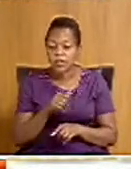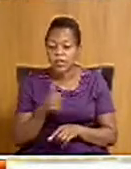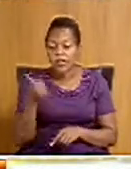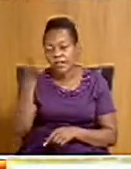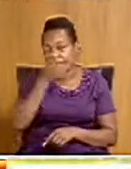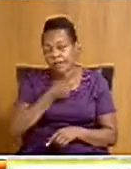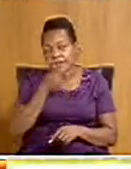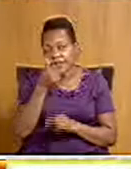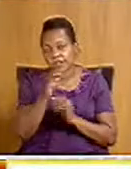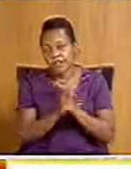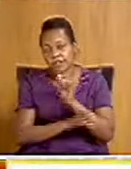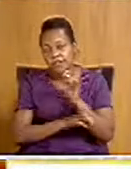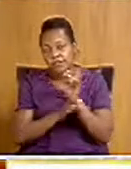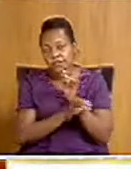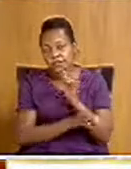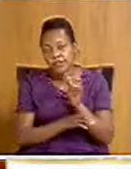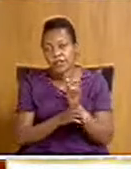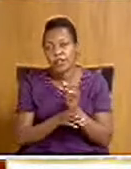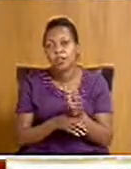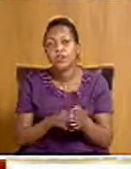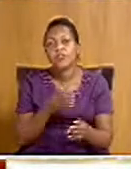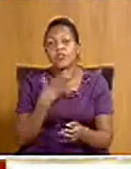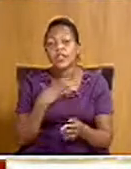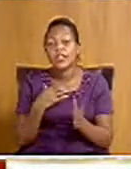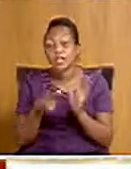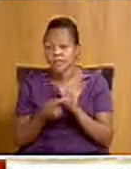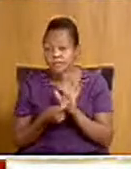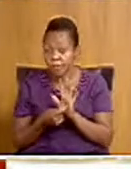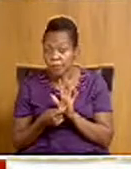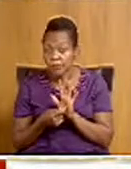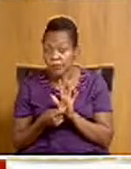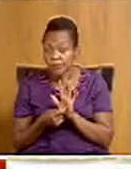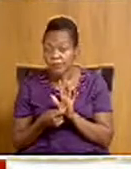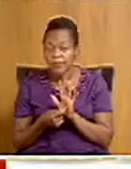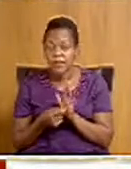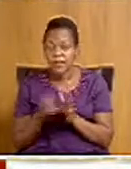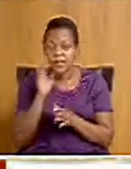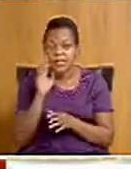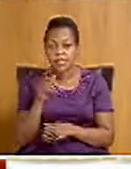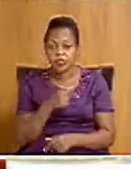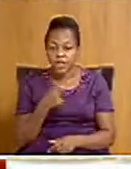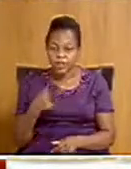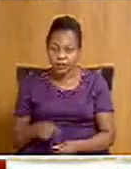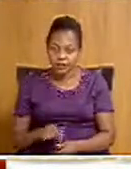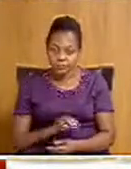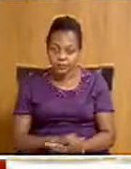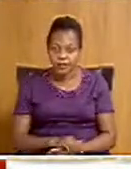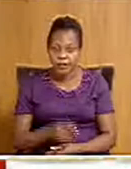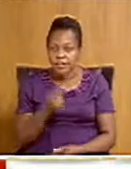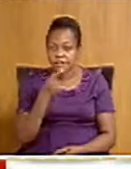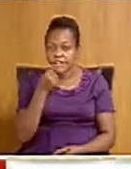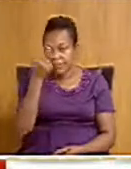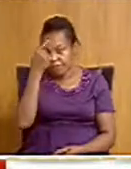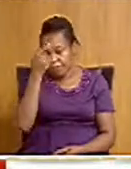African countries. Do we need examples? Look at China and